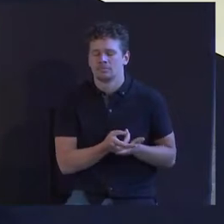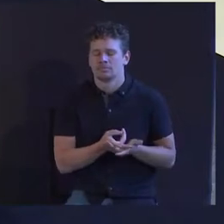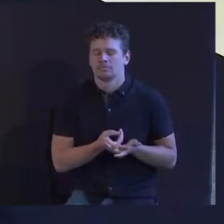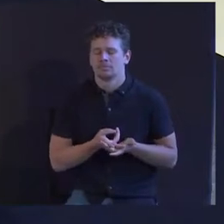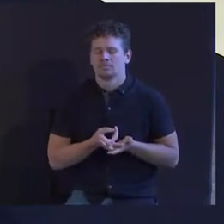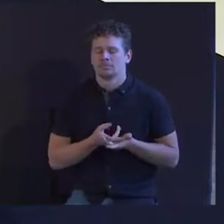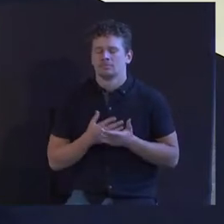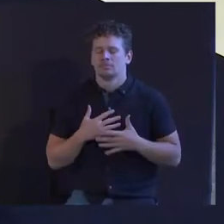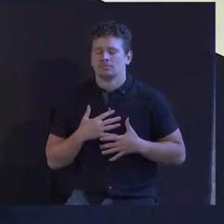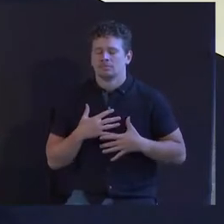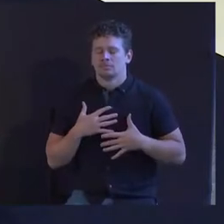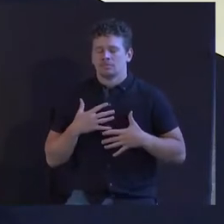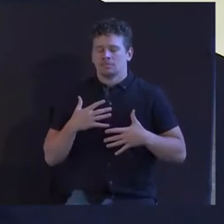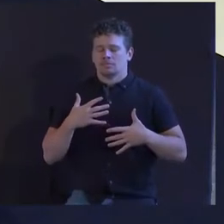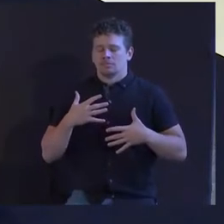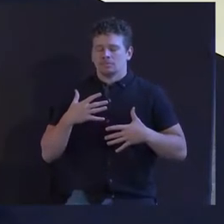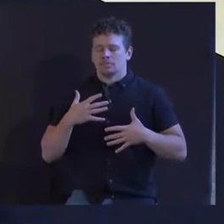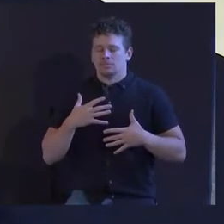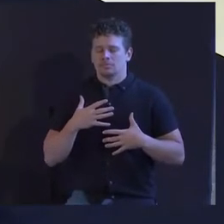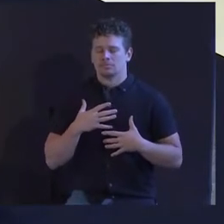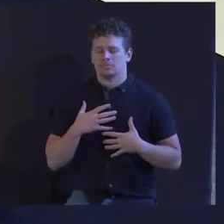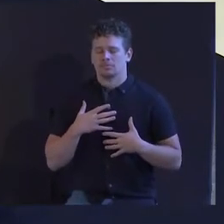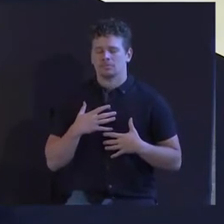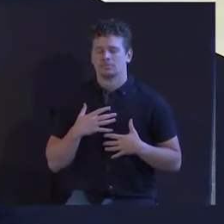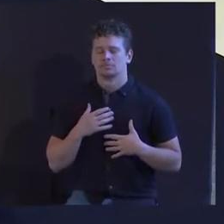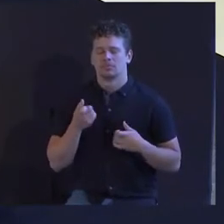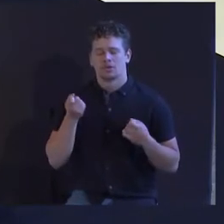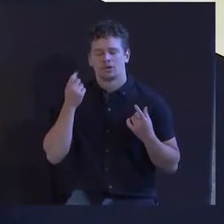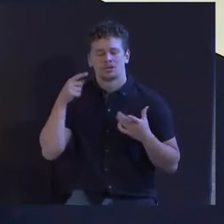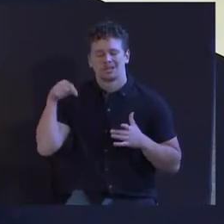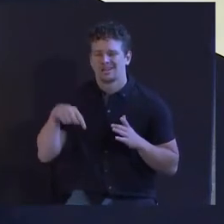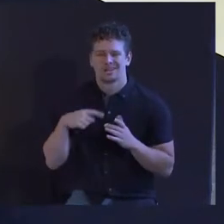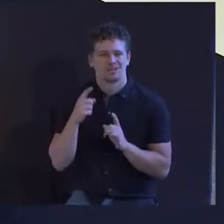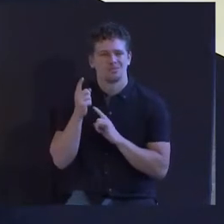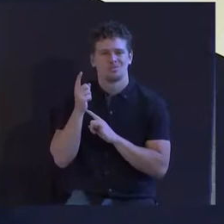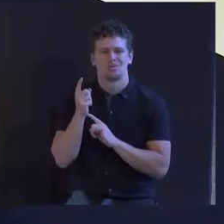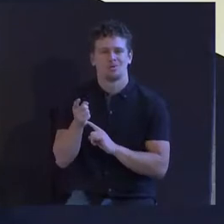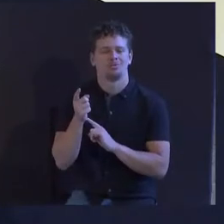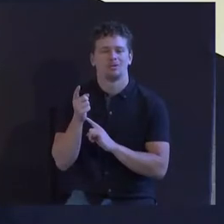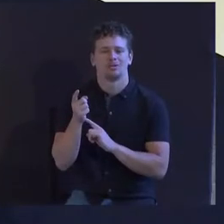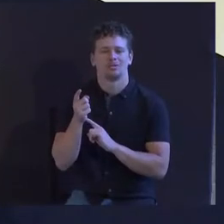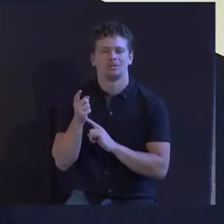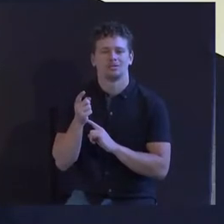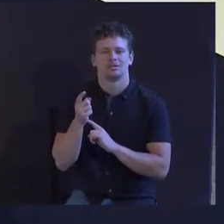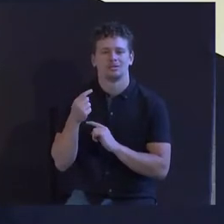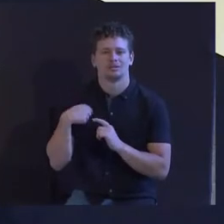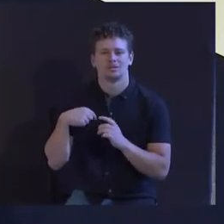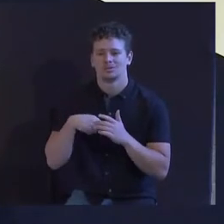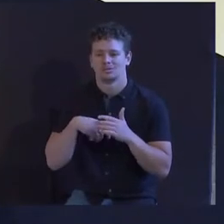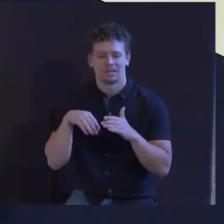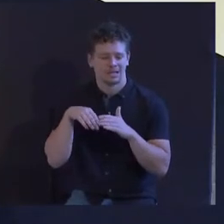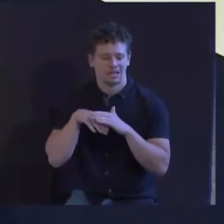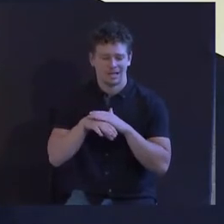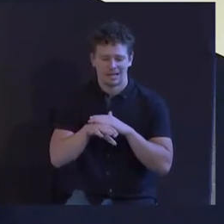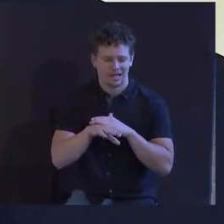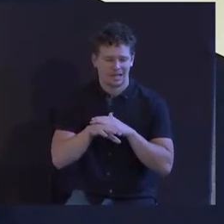We pause from our dread of emptiness and enter a deeper